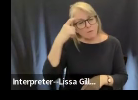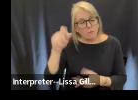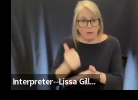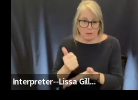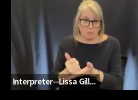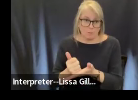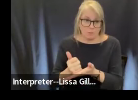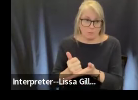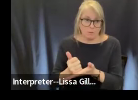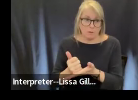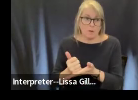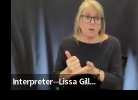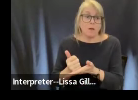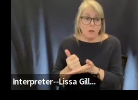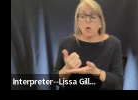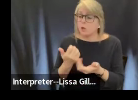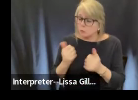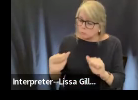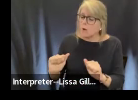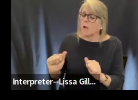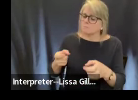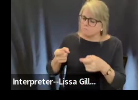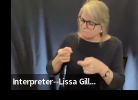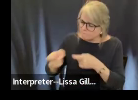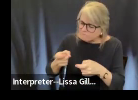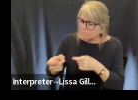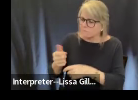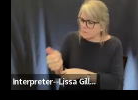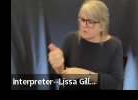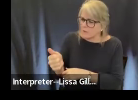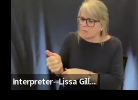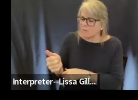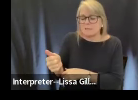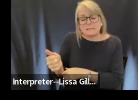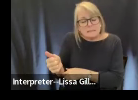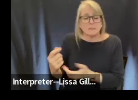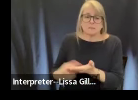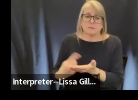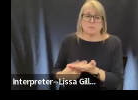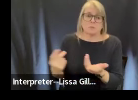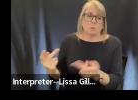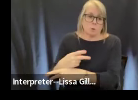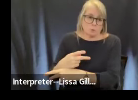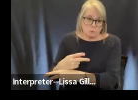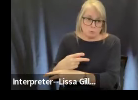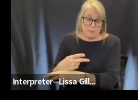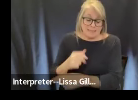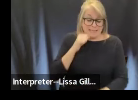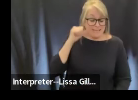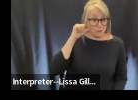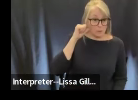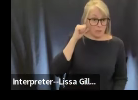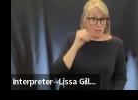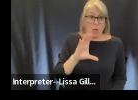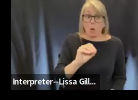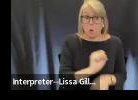to handle situations on our own, but sometimes that can make it worse. I actually had a conversation with a coworker yesterday about a